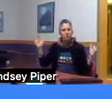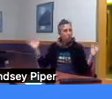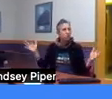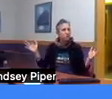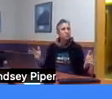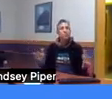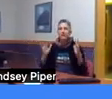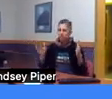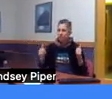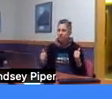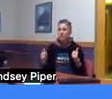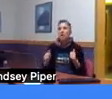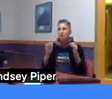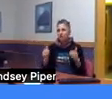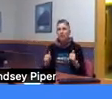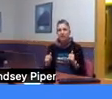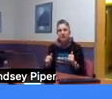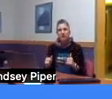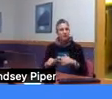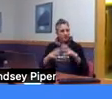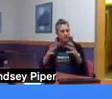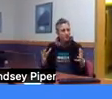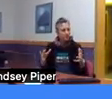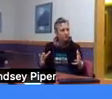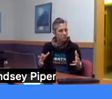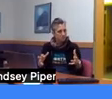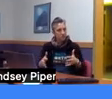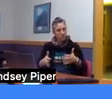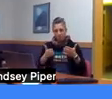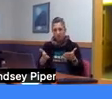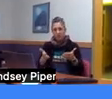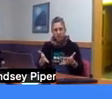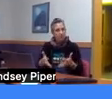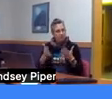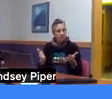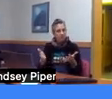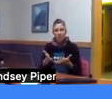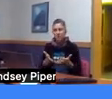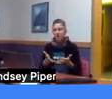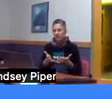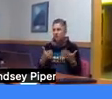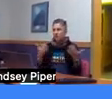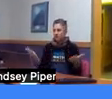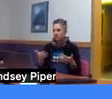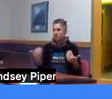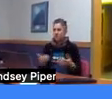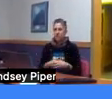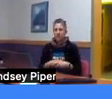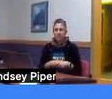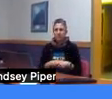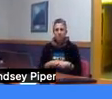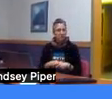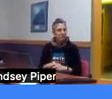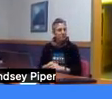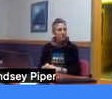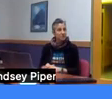already cushioned. And then the provider's like, okay, this is going to, you know, it's going to take some good amount of soothing on